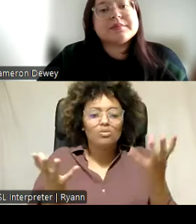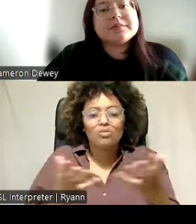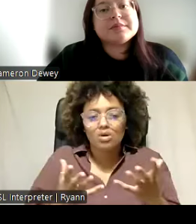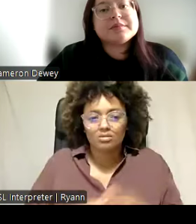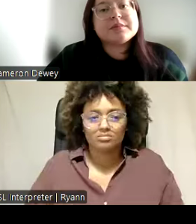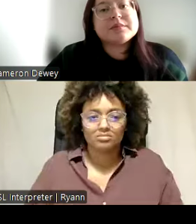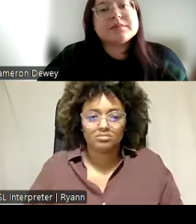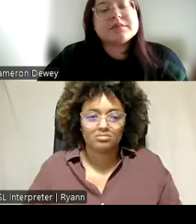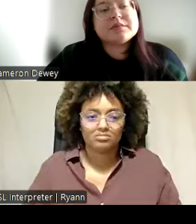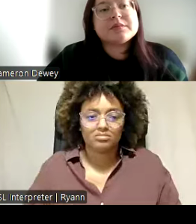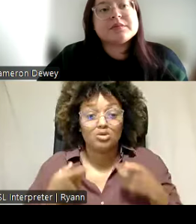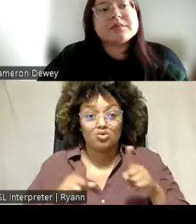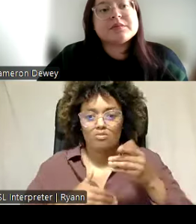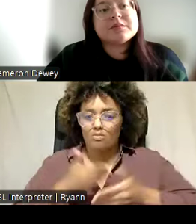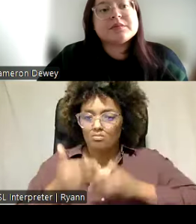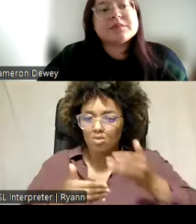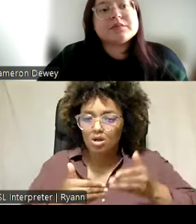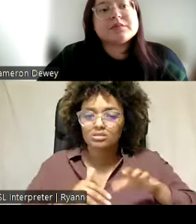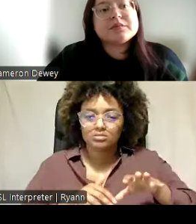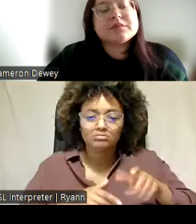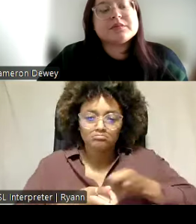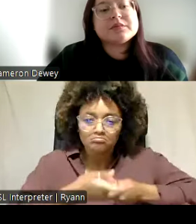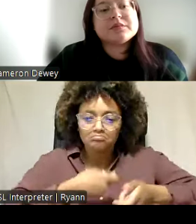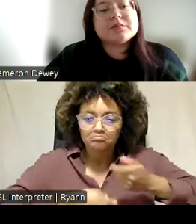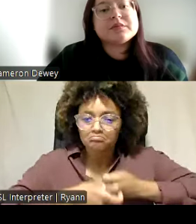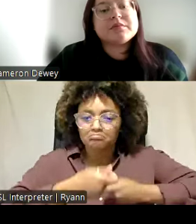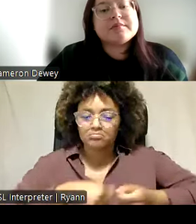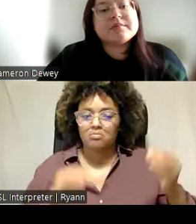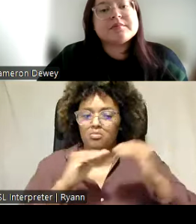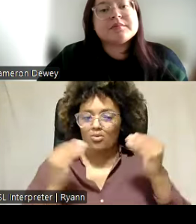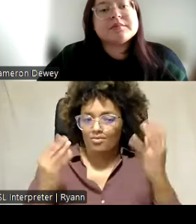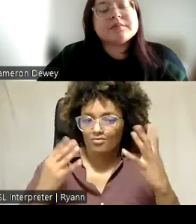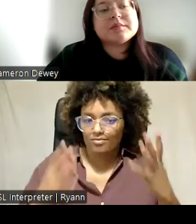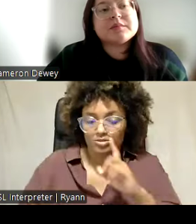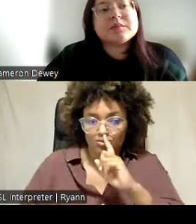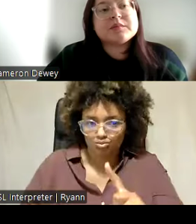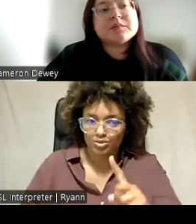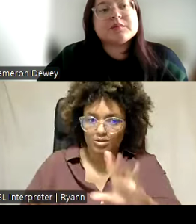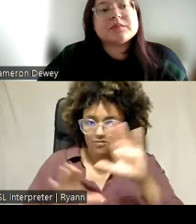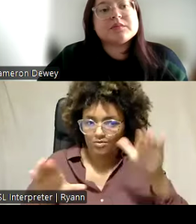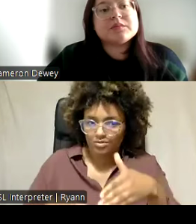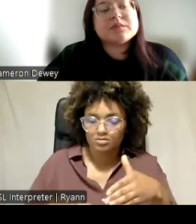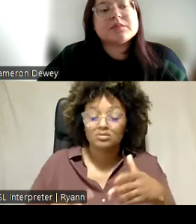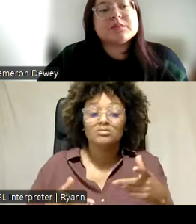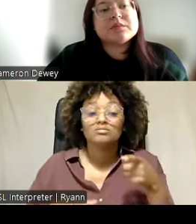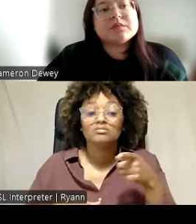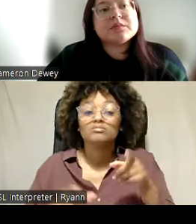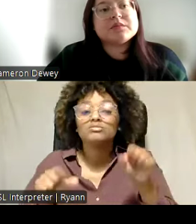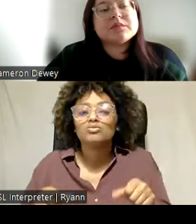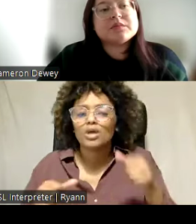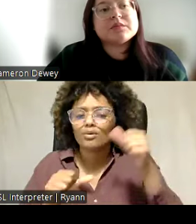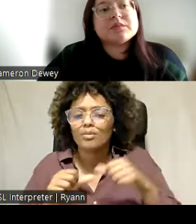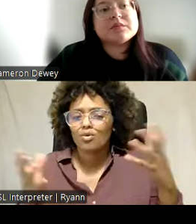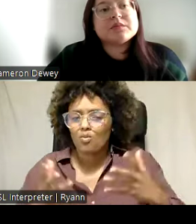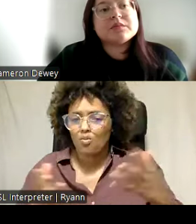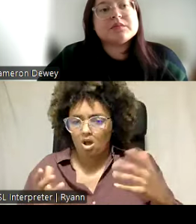overall, it is really important to focus on what they can remember. So instead of focusing on that specific narrative,